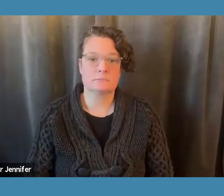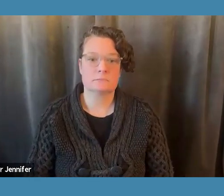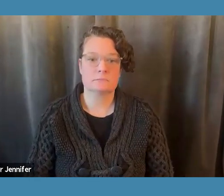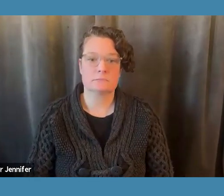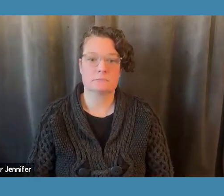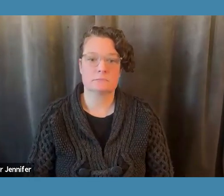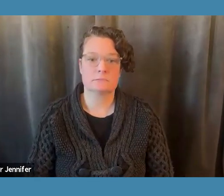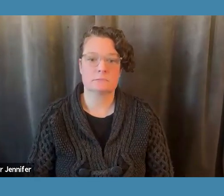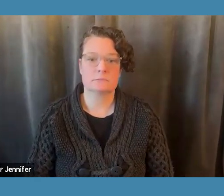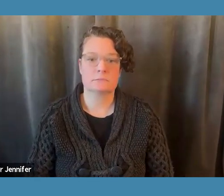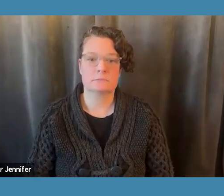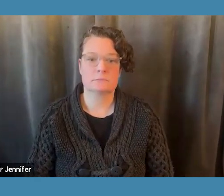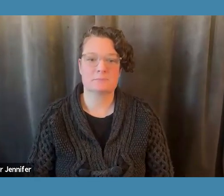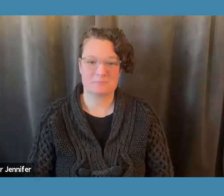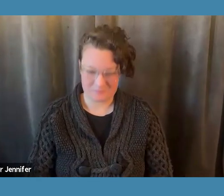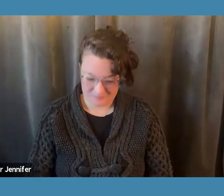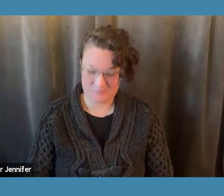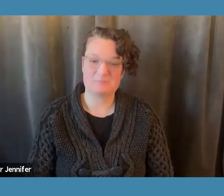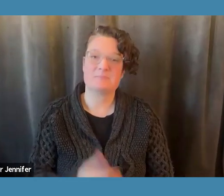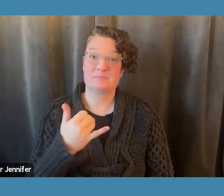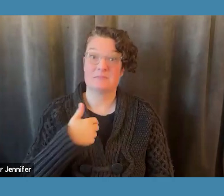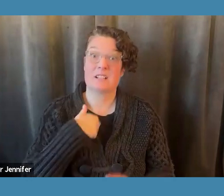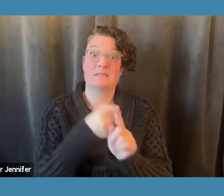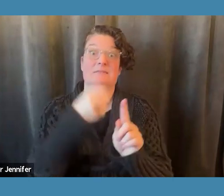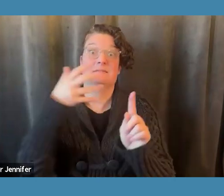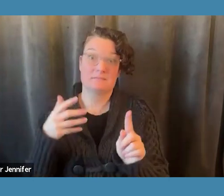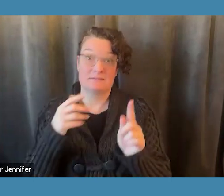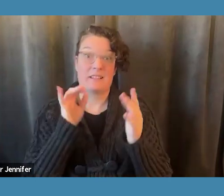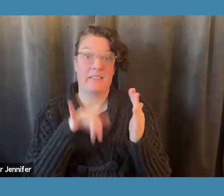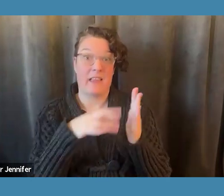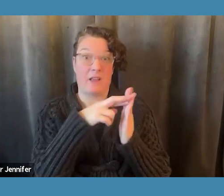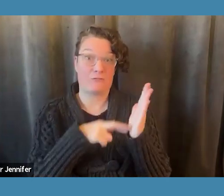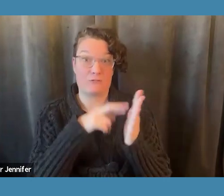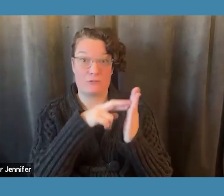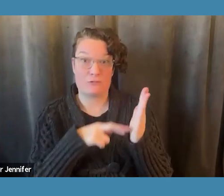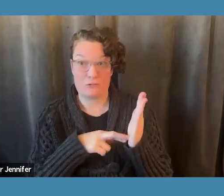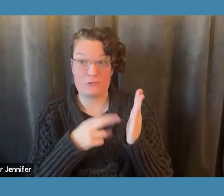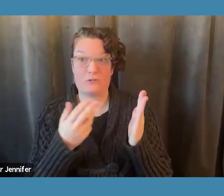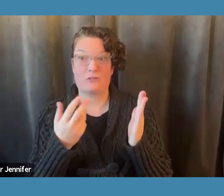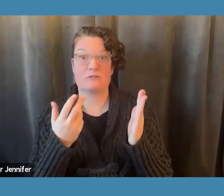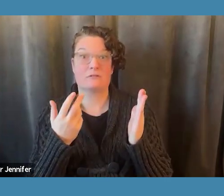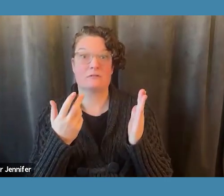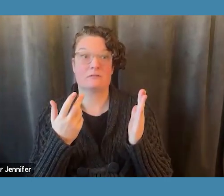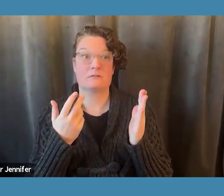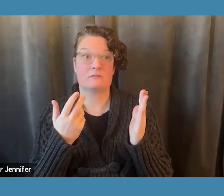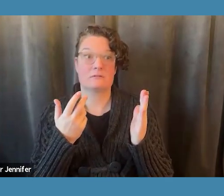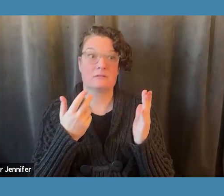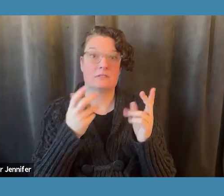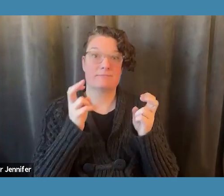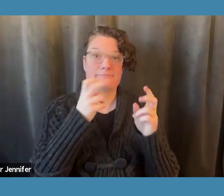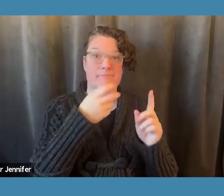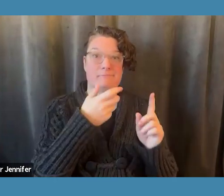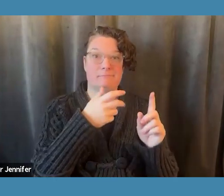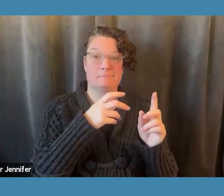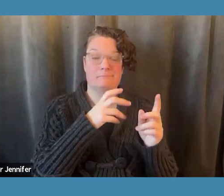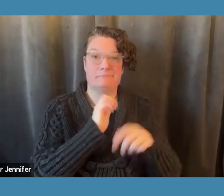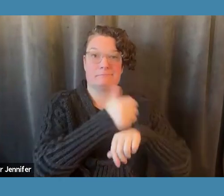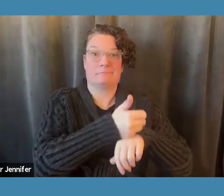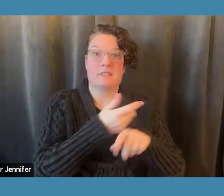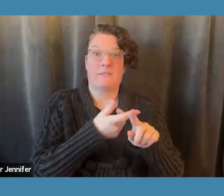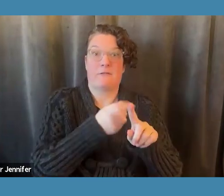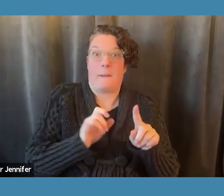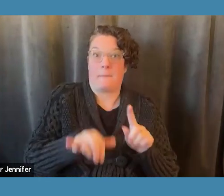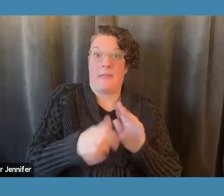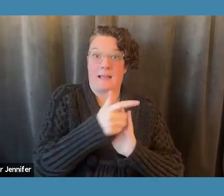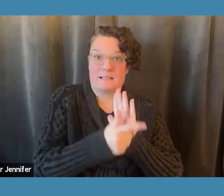So, now looking to the rule that the agency promulgated from that statute, the rule has